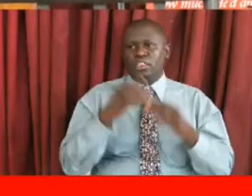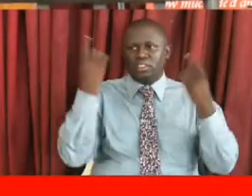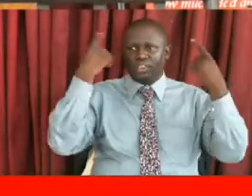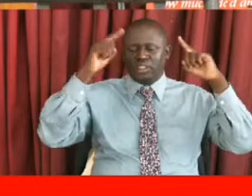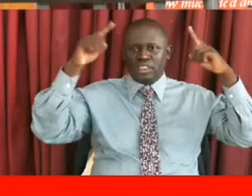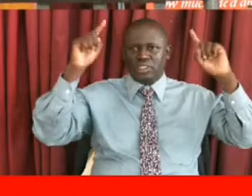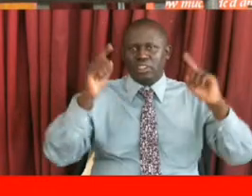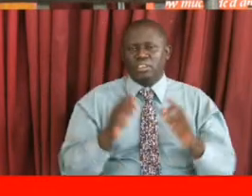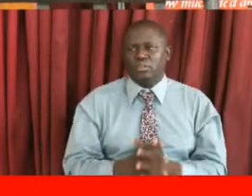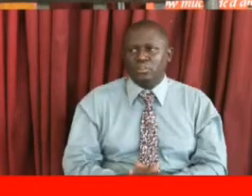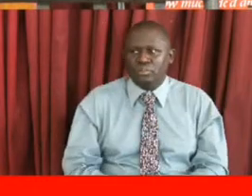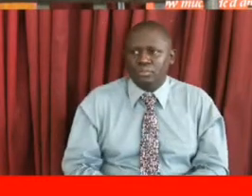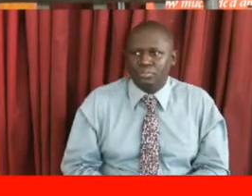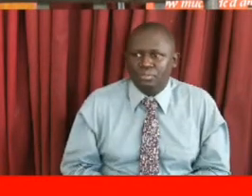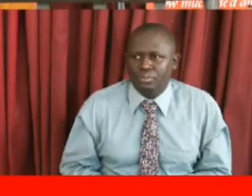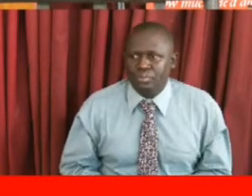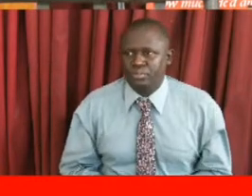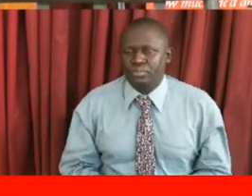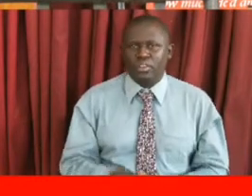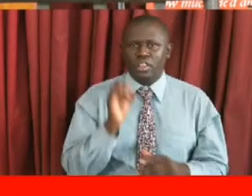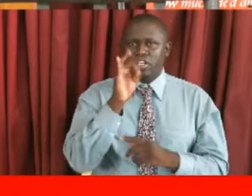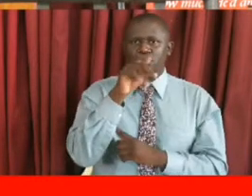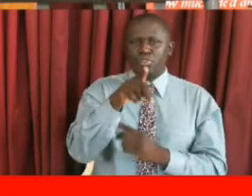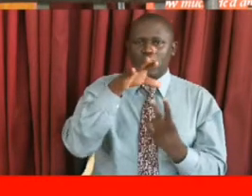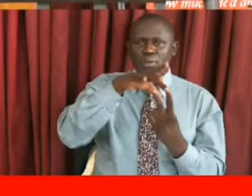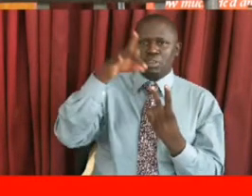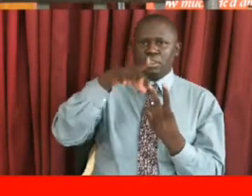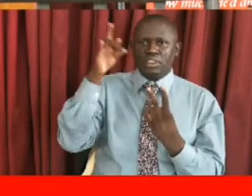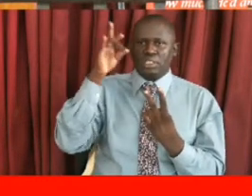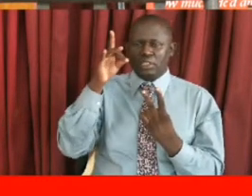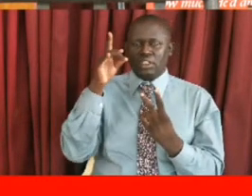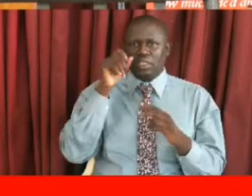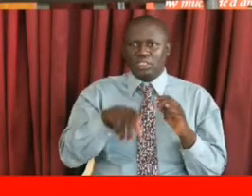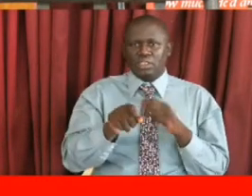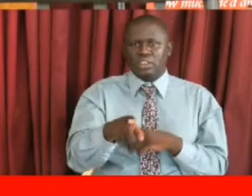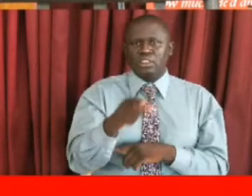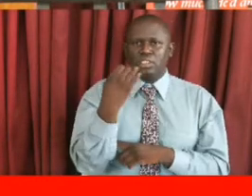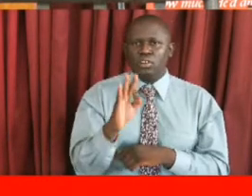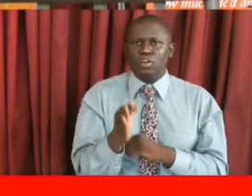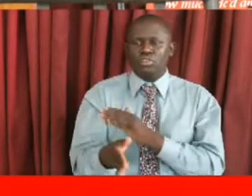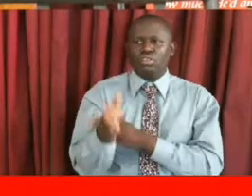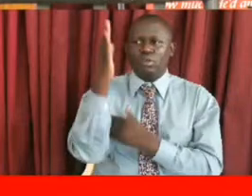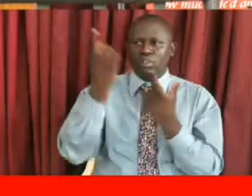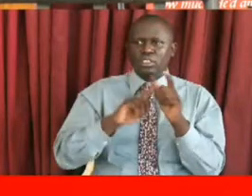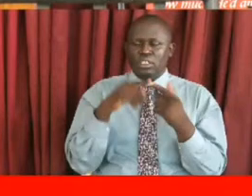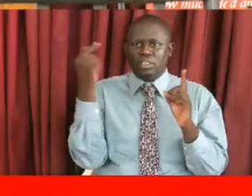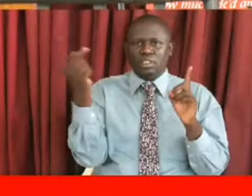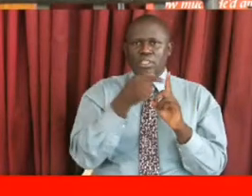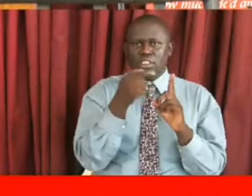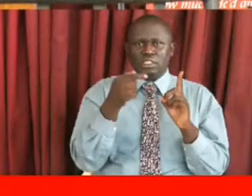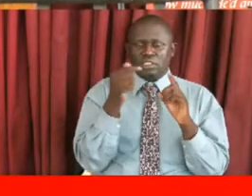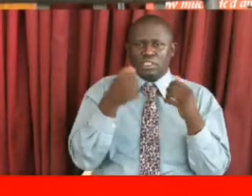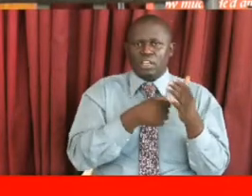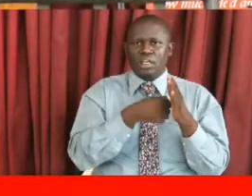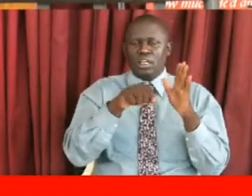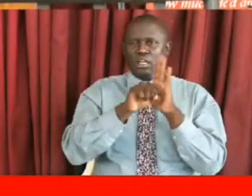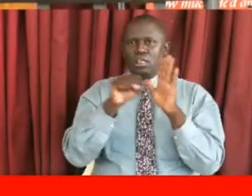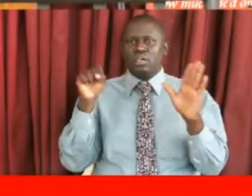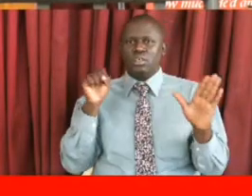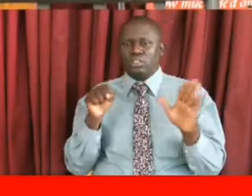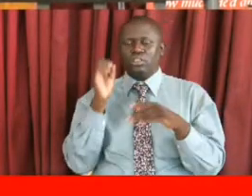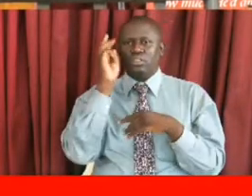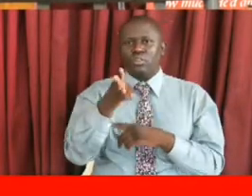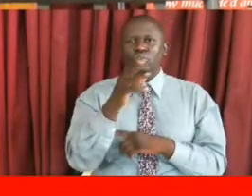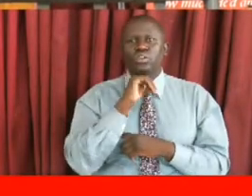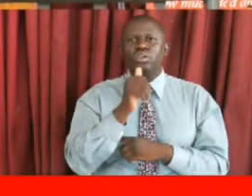Prevail if you are a predestinated seed of it shall never Prevail God must bring